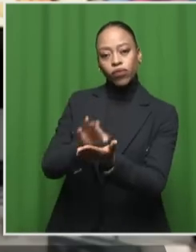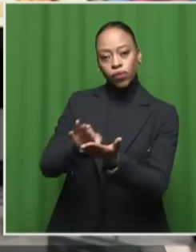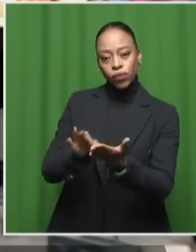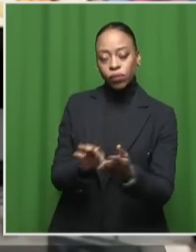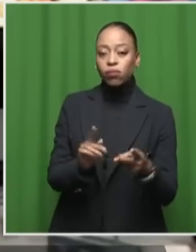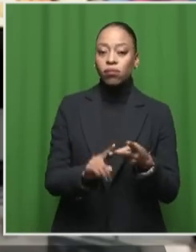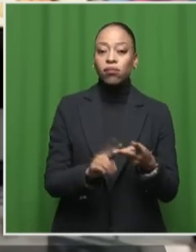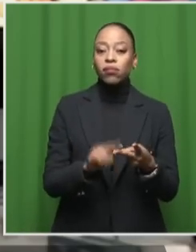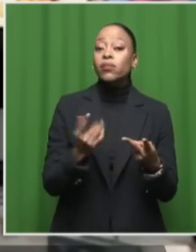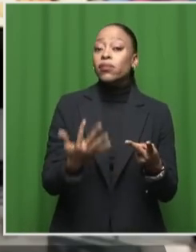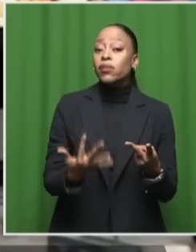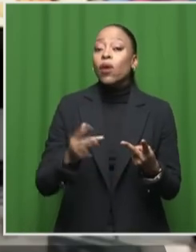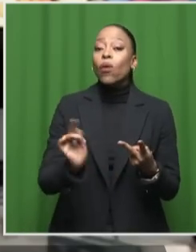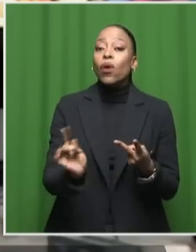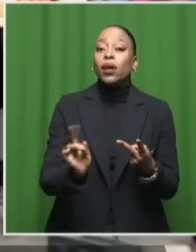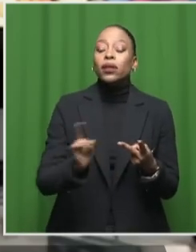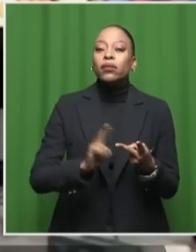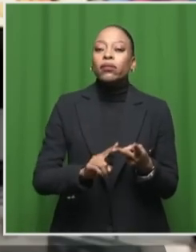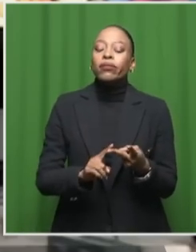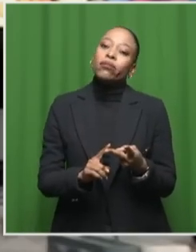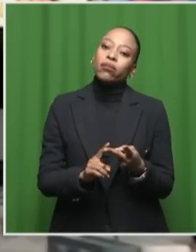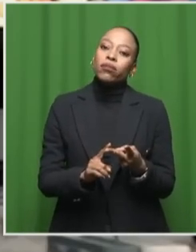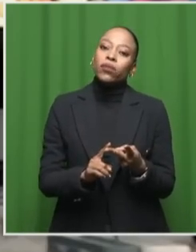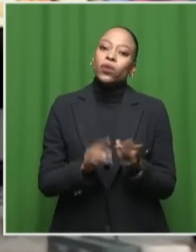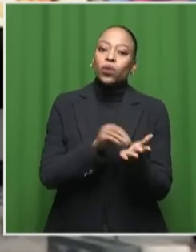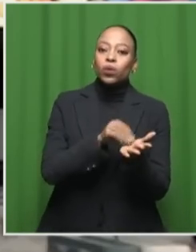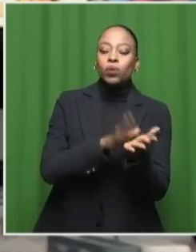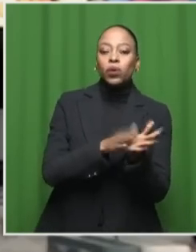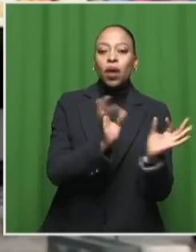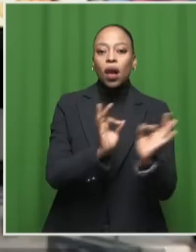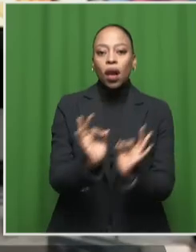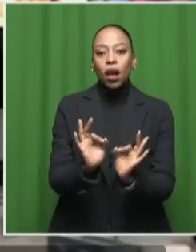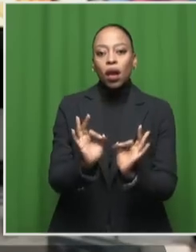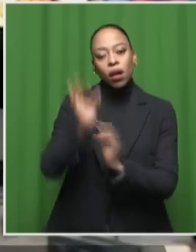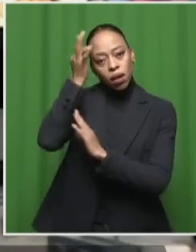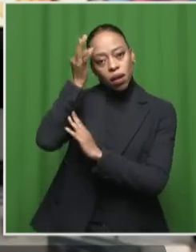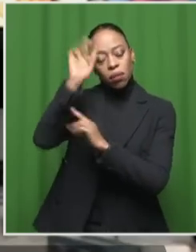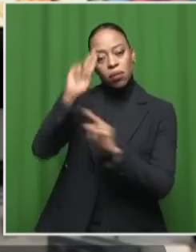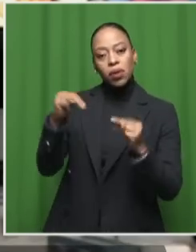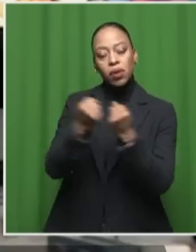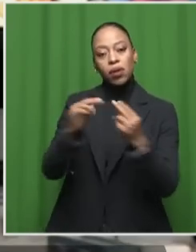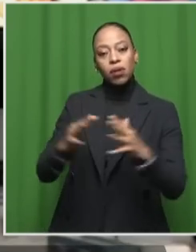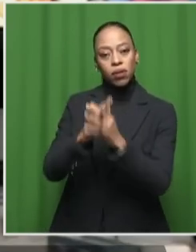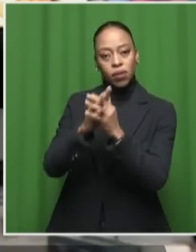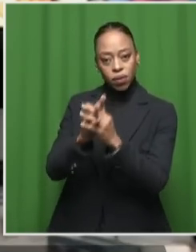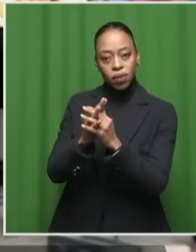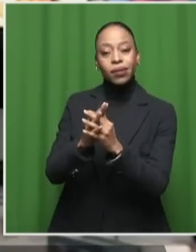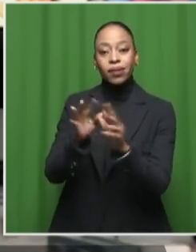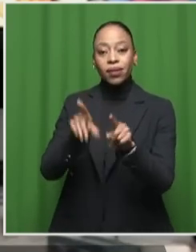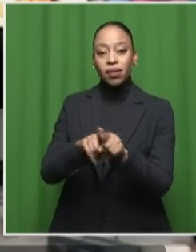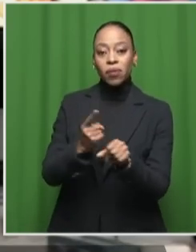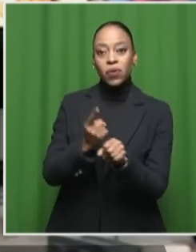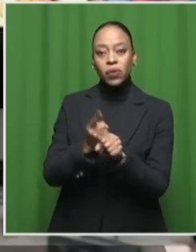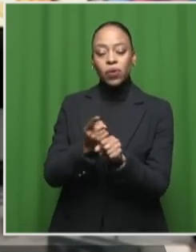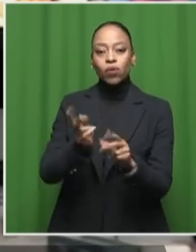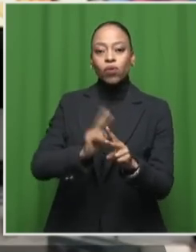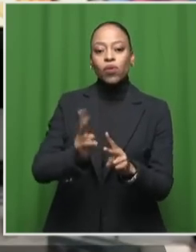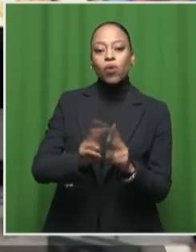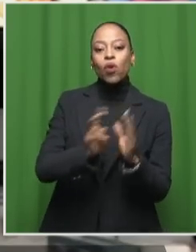second was to put in place this Government of National Unity. And so it set the rules for